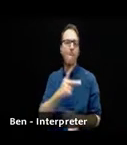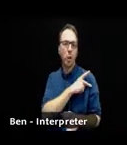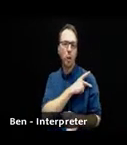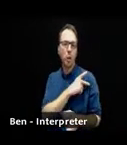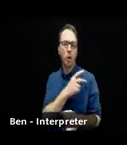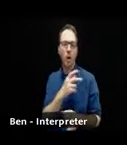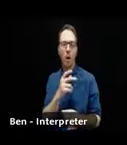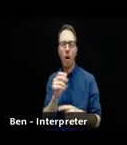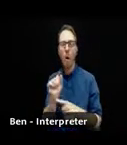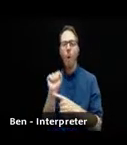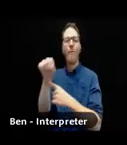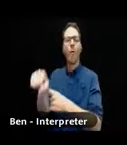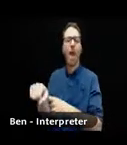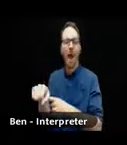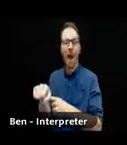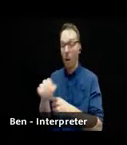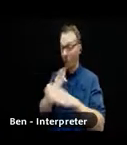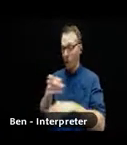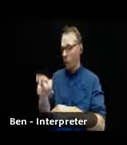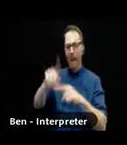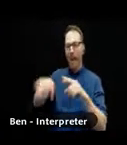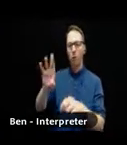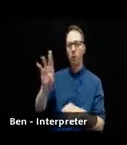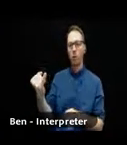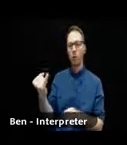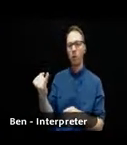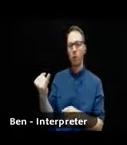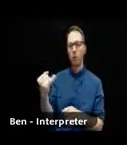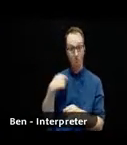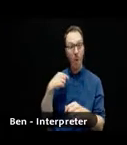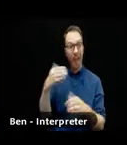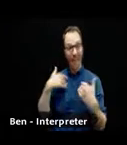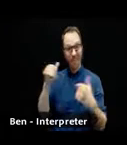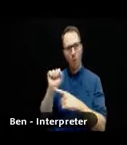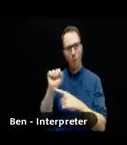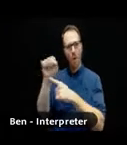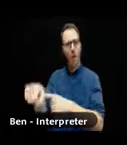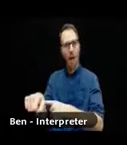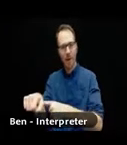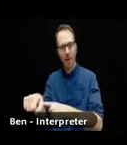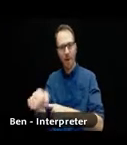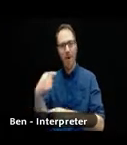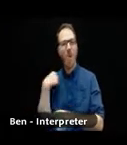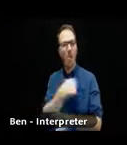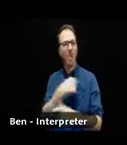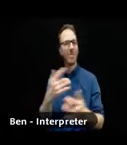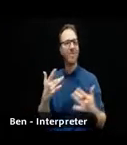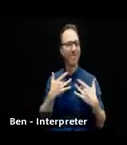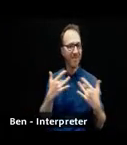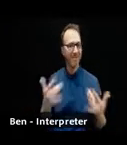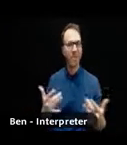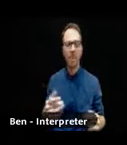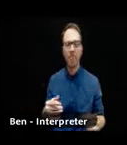that prevents people from being able to do it, because when we do have that override, we tend to